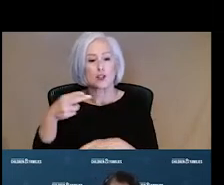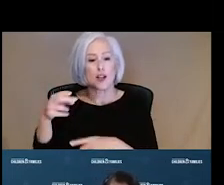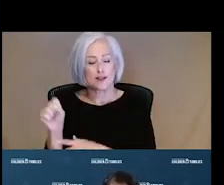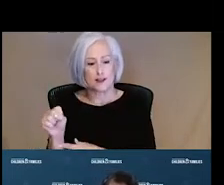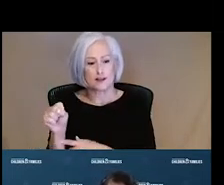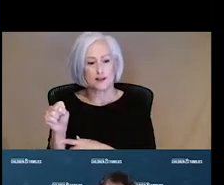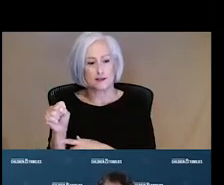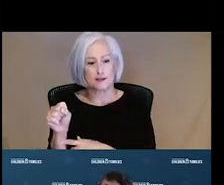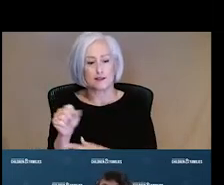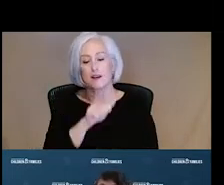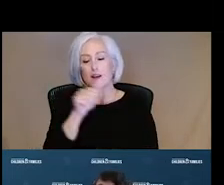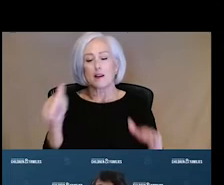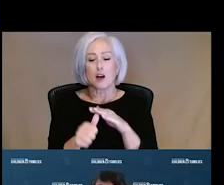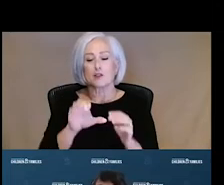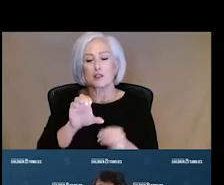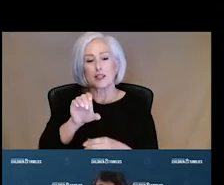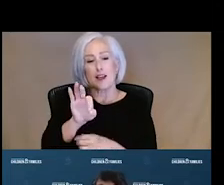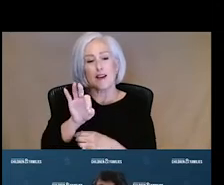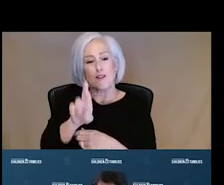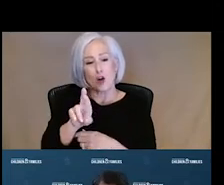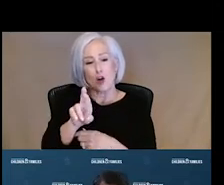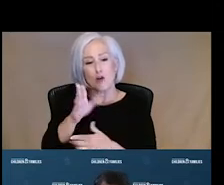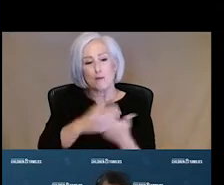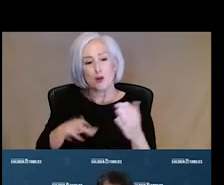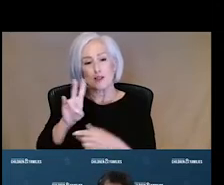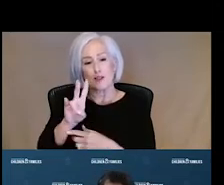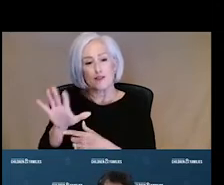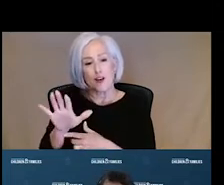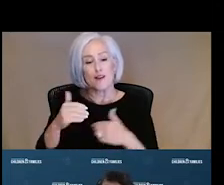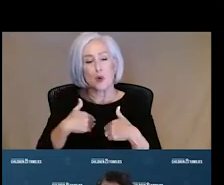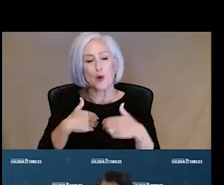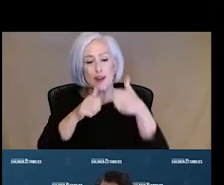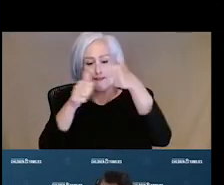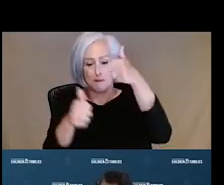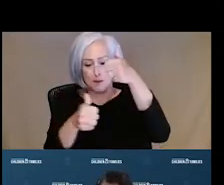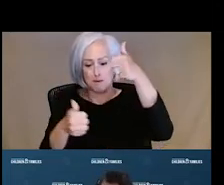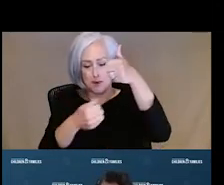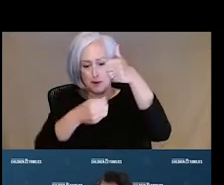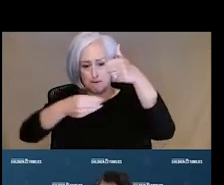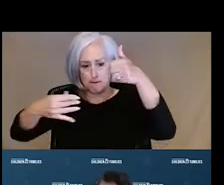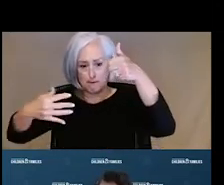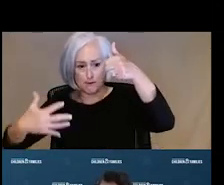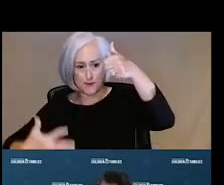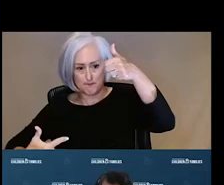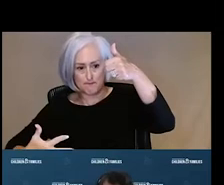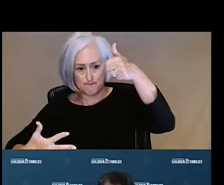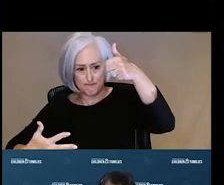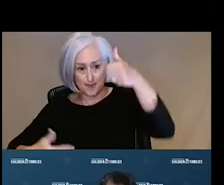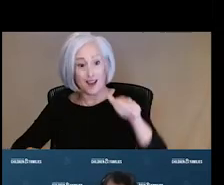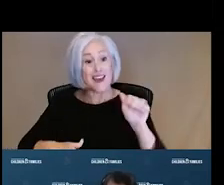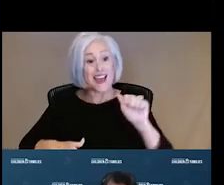Under 45 CFR Part 75 are subparts. Subpart A provides acronyms and